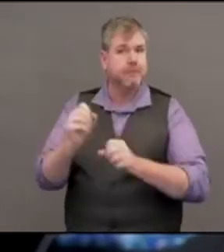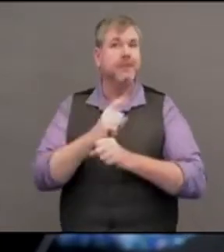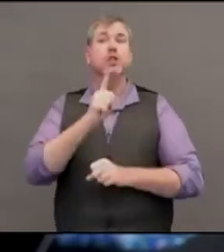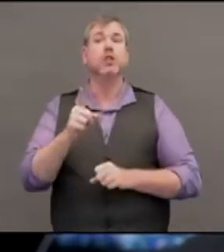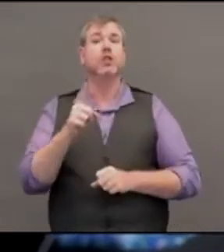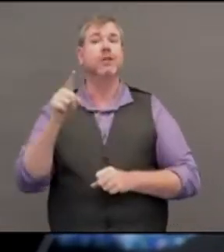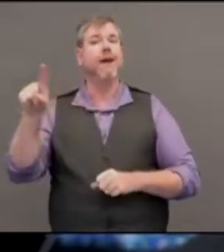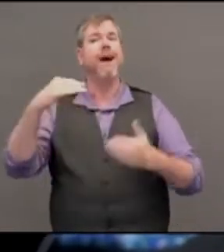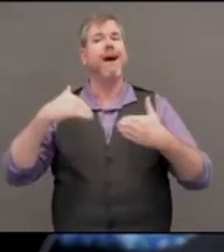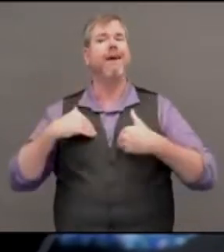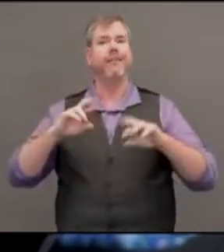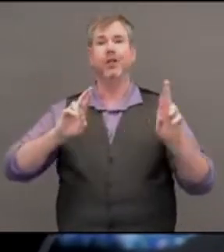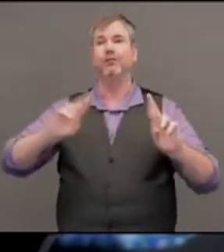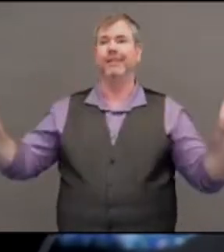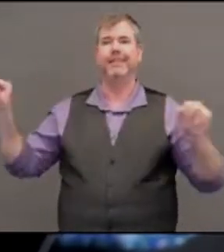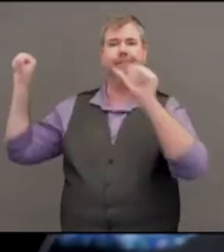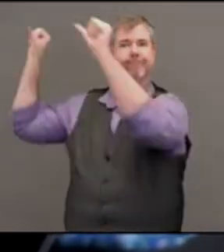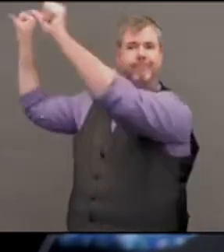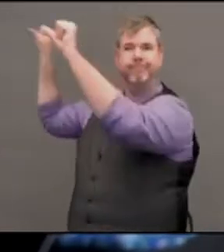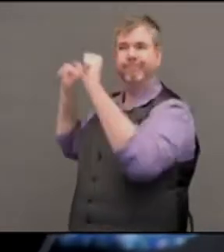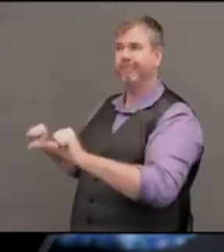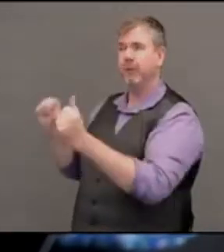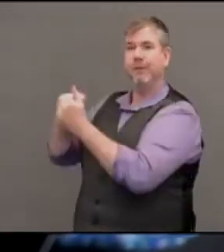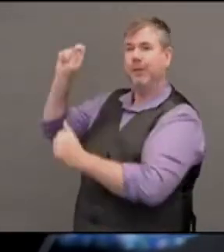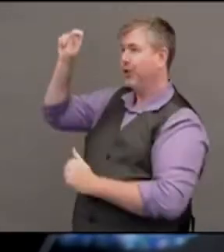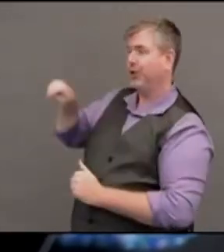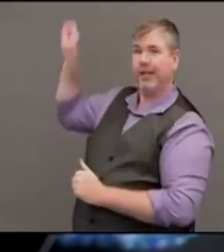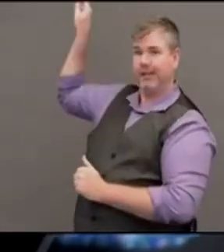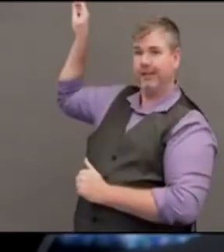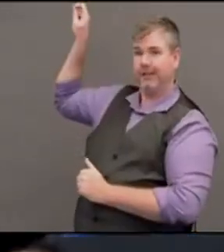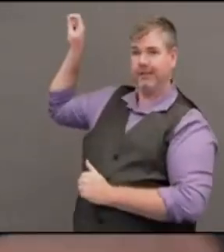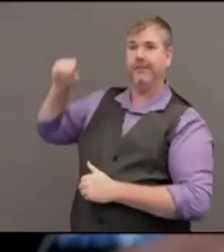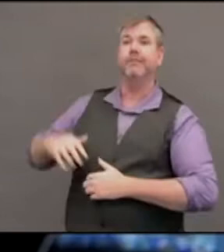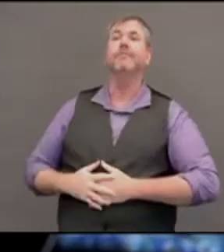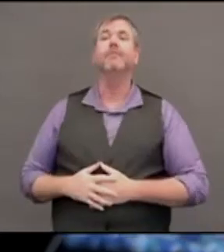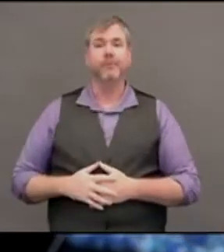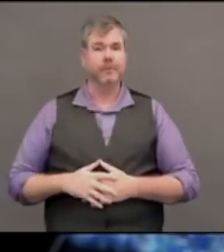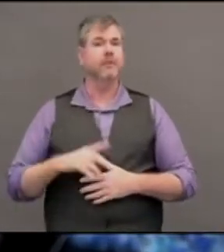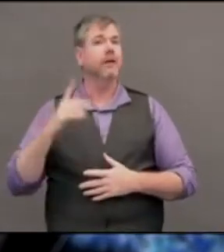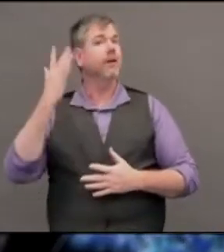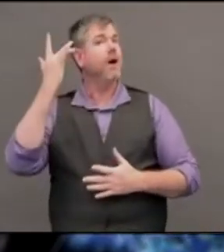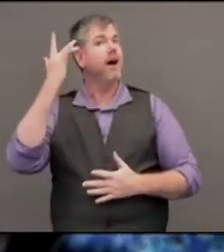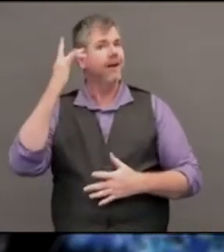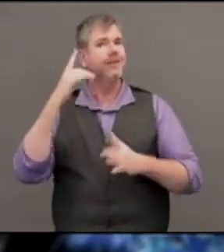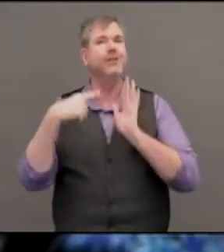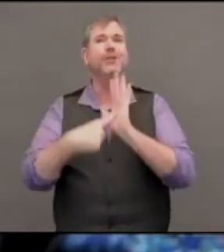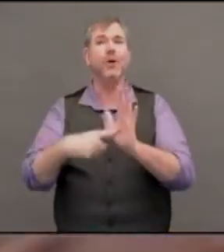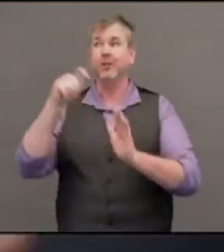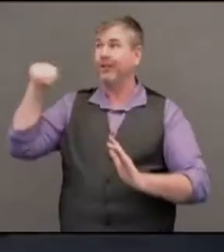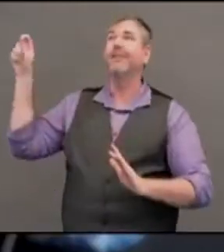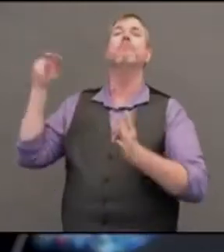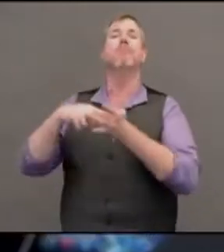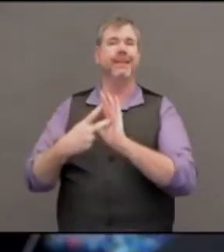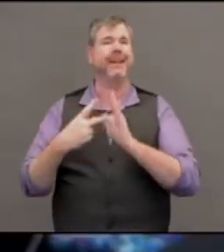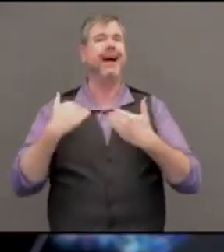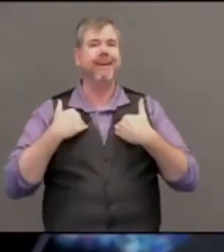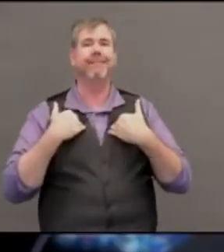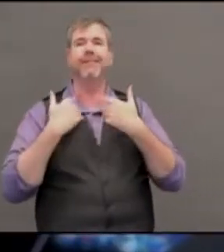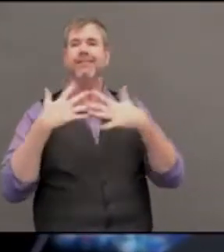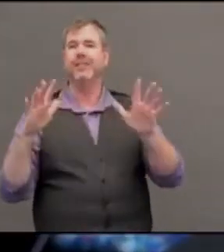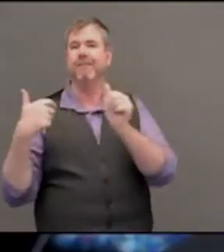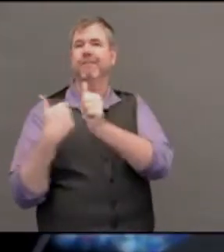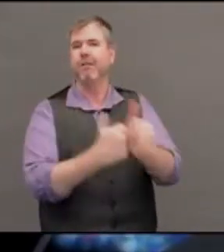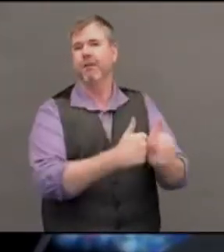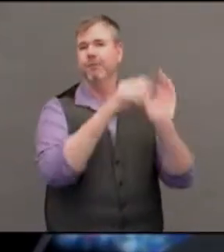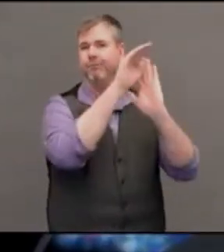with the green check mark. And depending on whether the business or not has it, that really helps to guide our conversation. If they don't